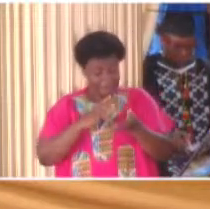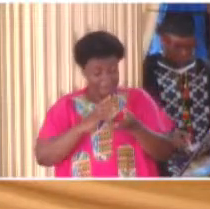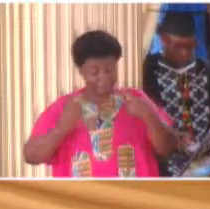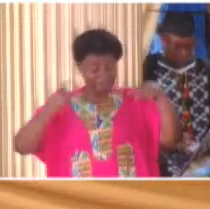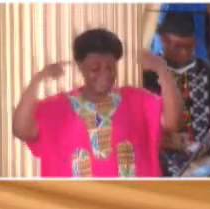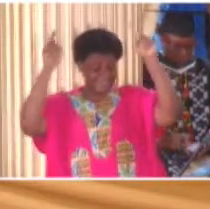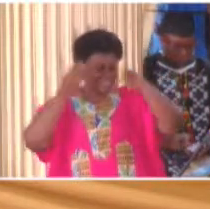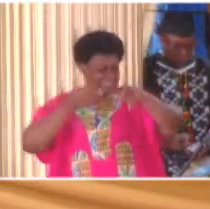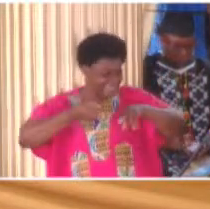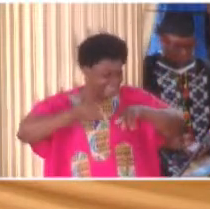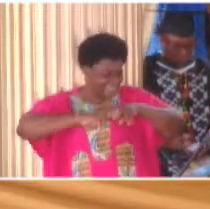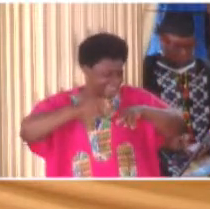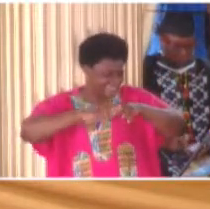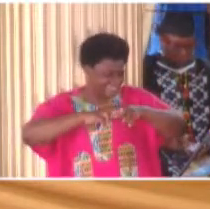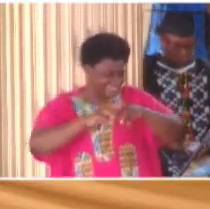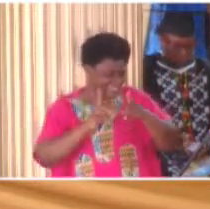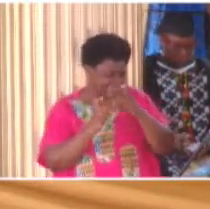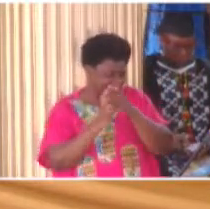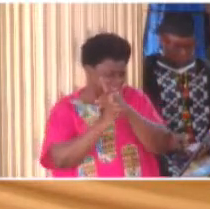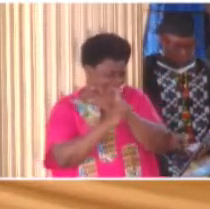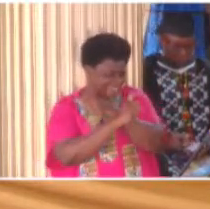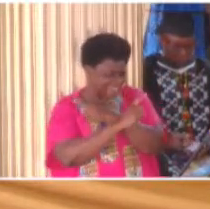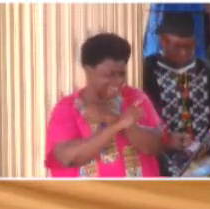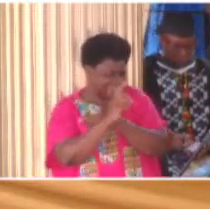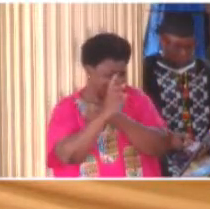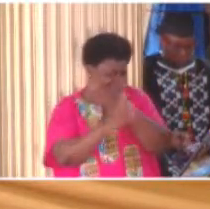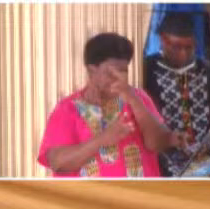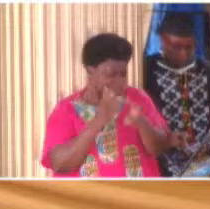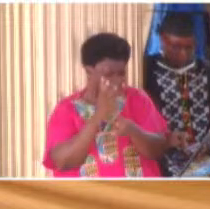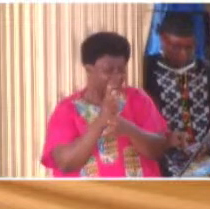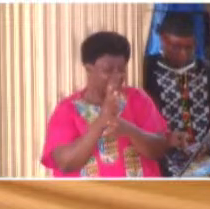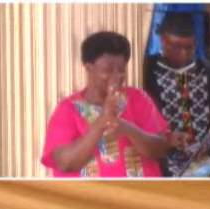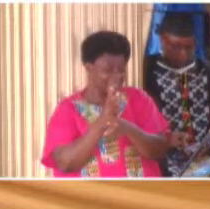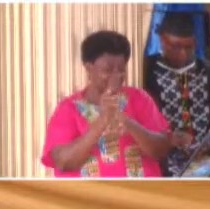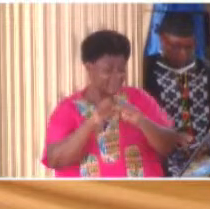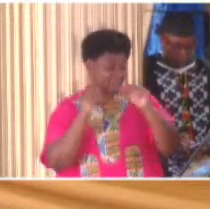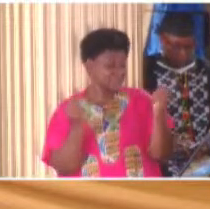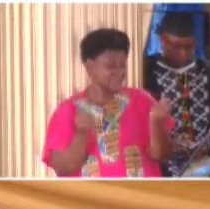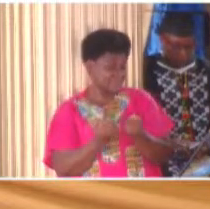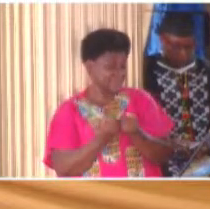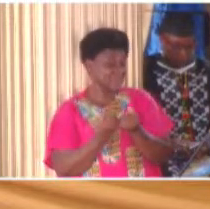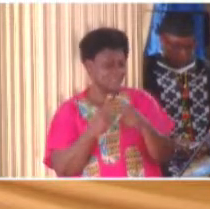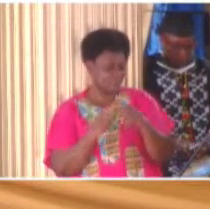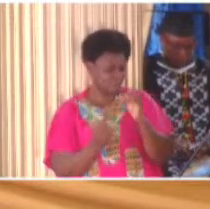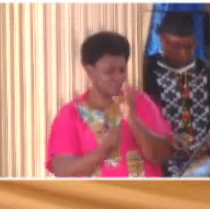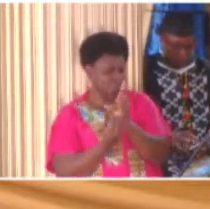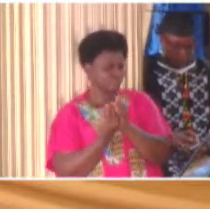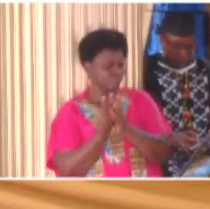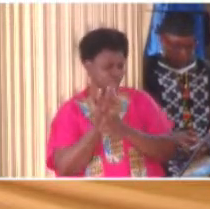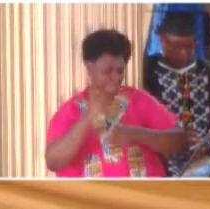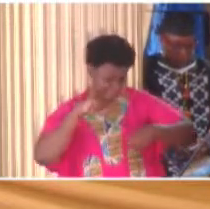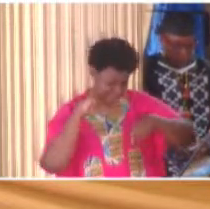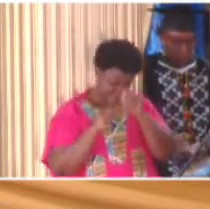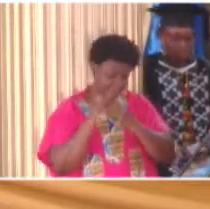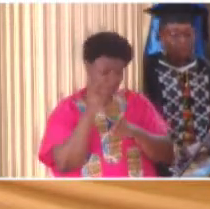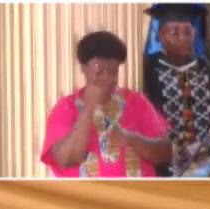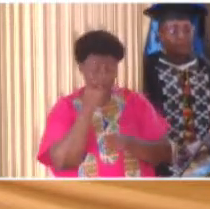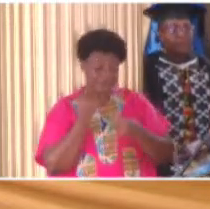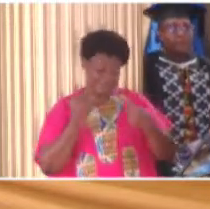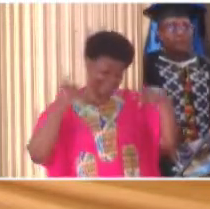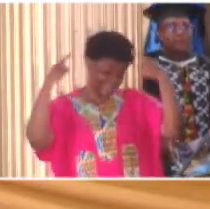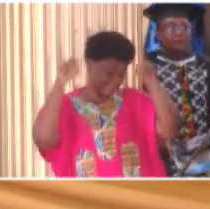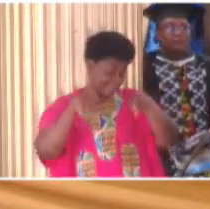increasingly complex global society. As we strive for excellence in